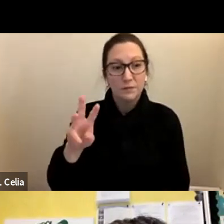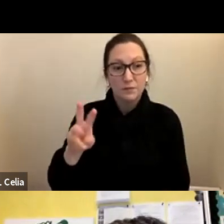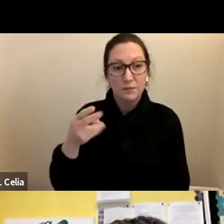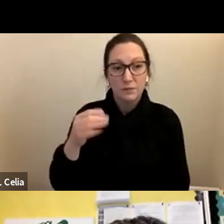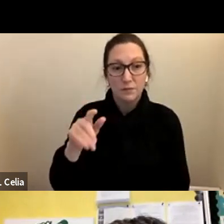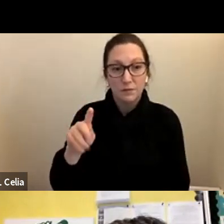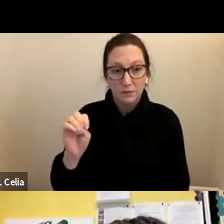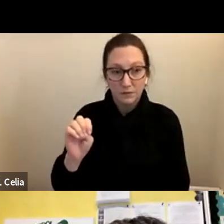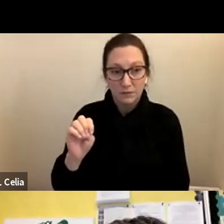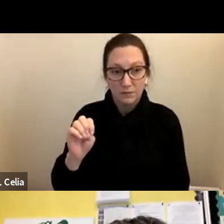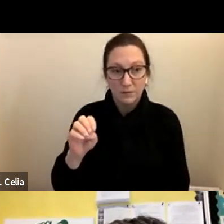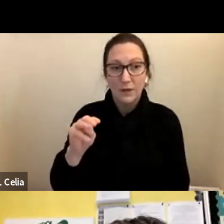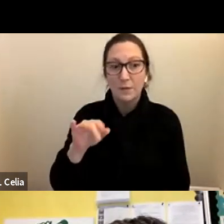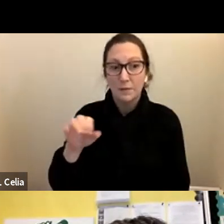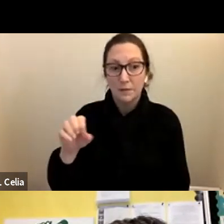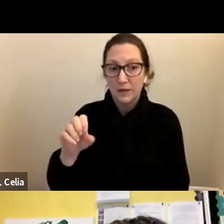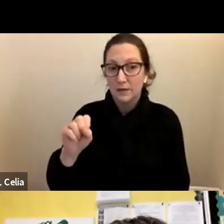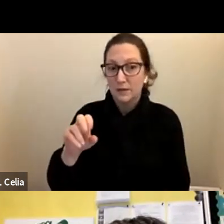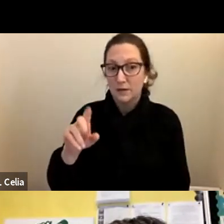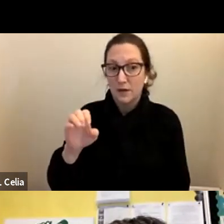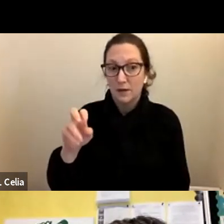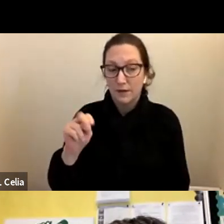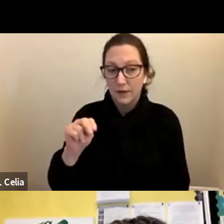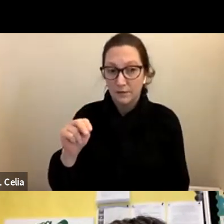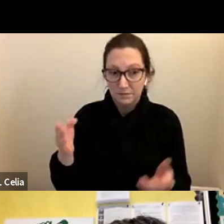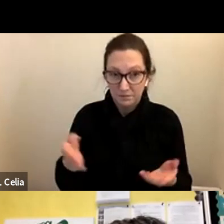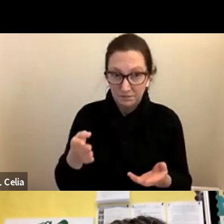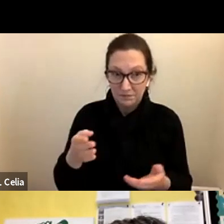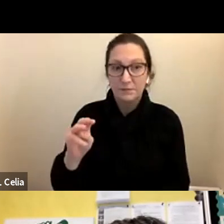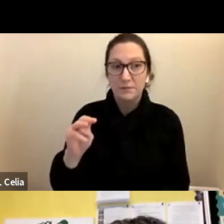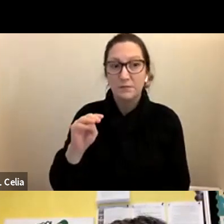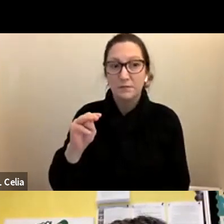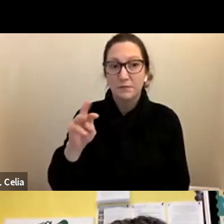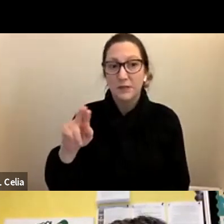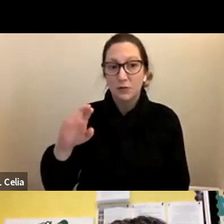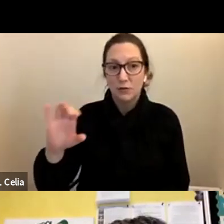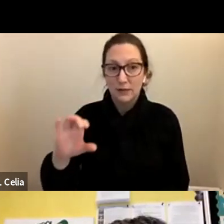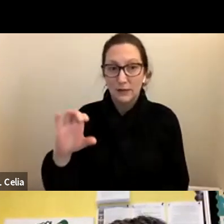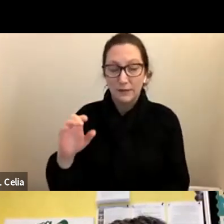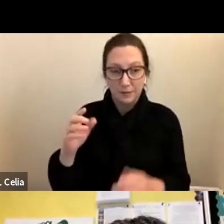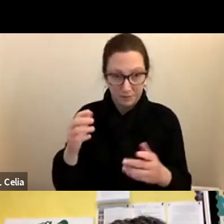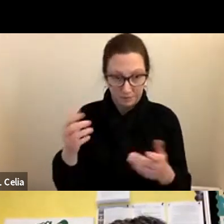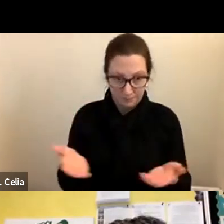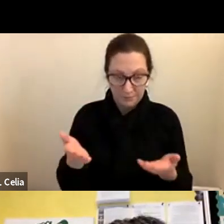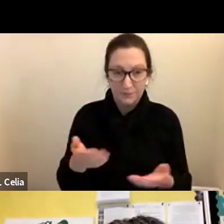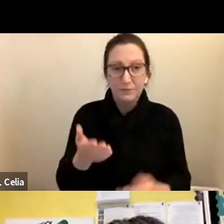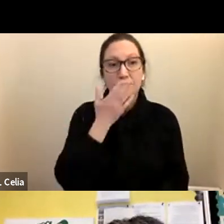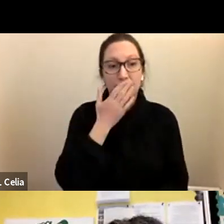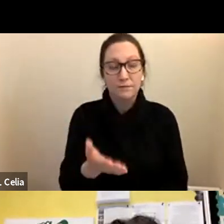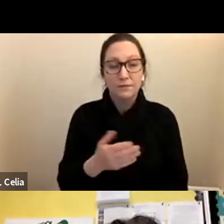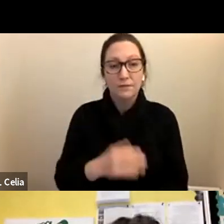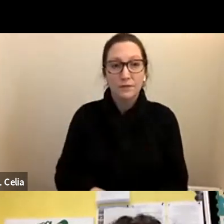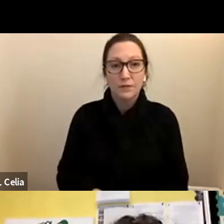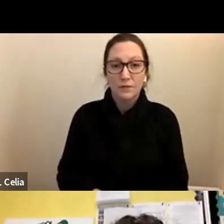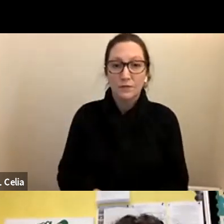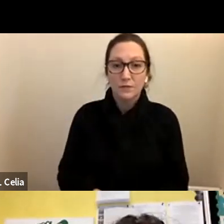Ms. Sullivan? Present. And Mr. Contempasis. Present. Thank you, Ms. Parvex. We are pleased to